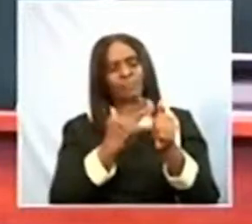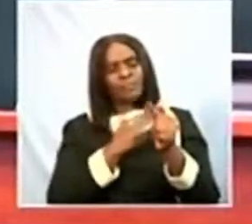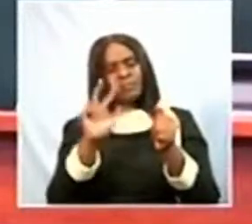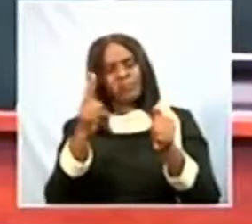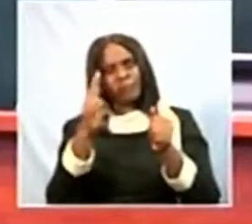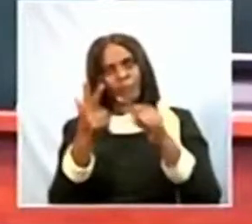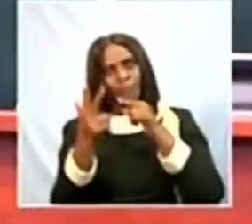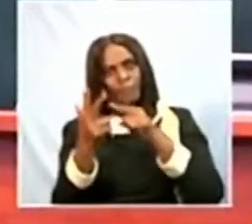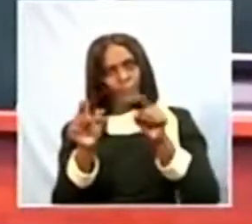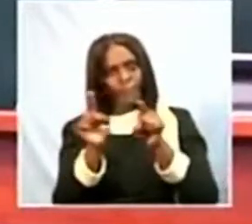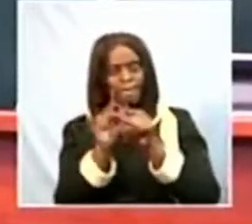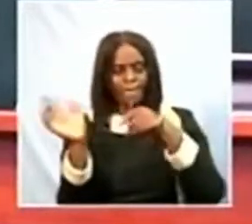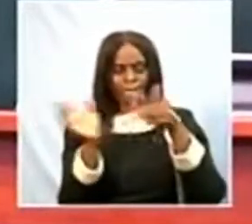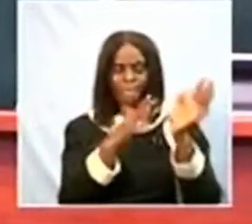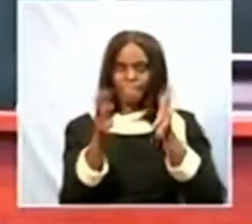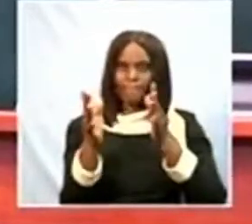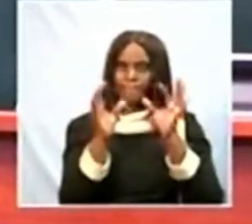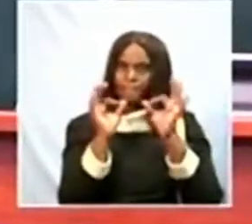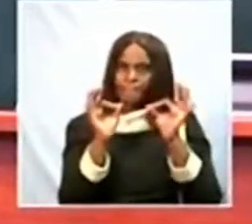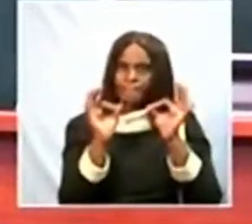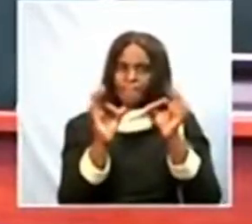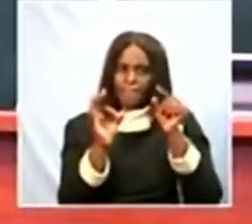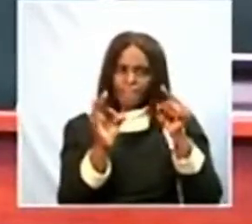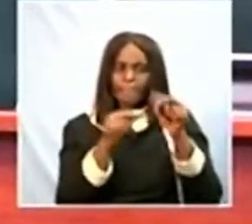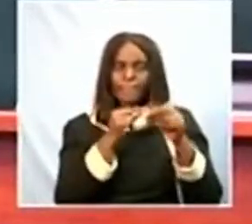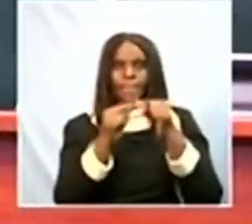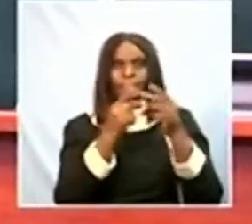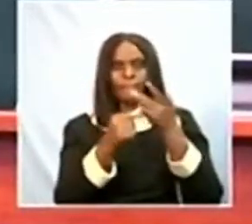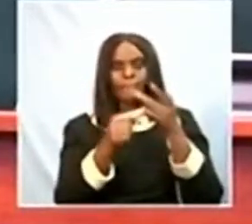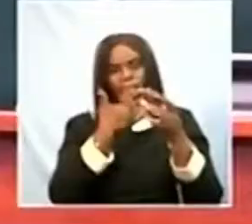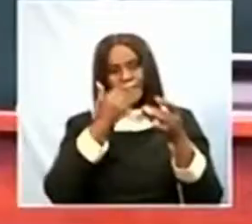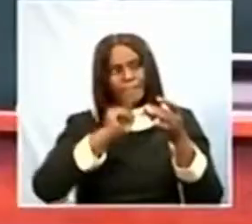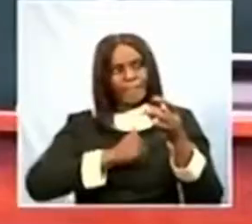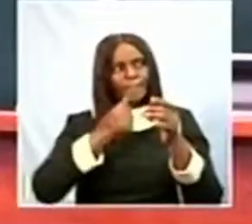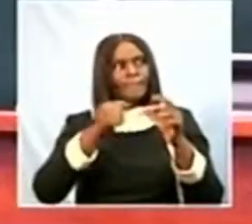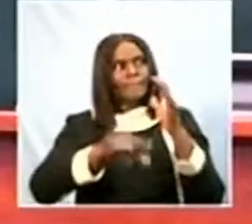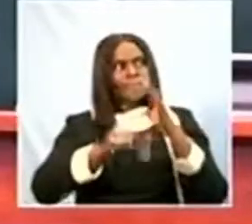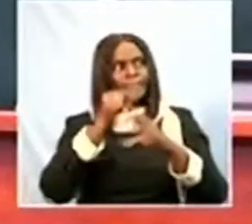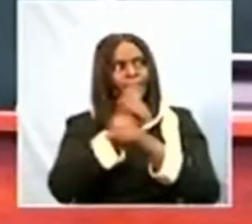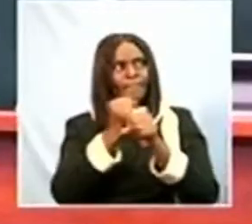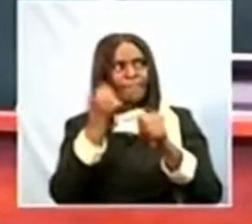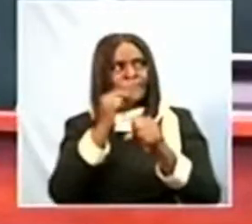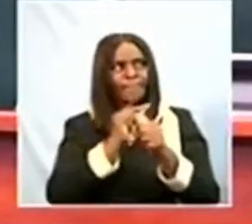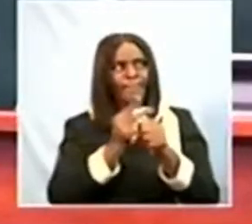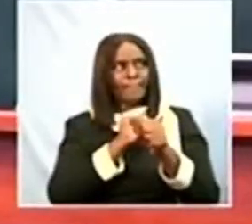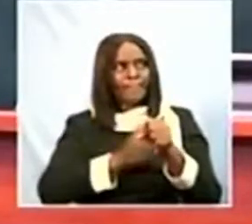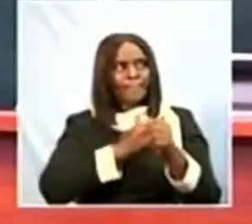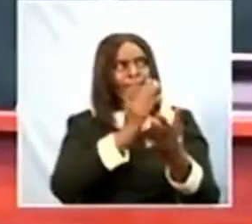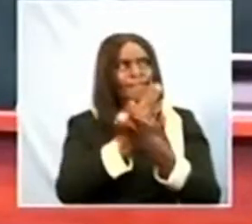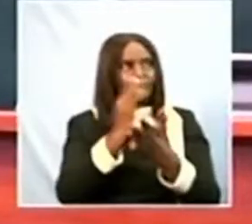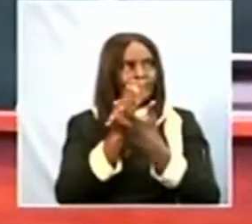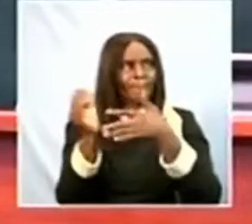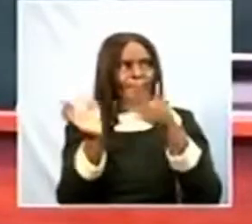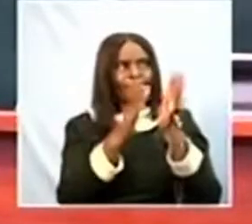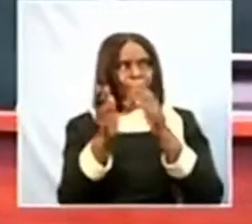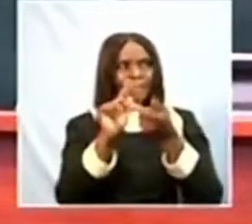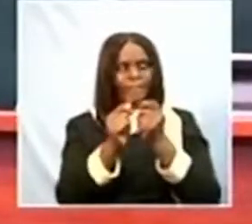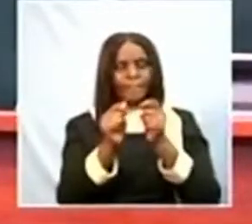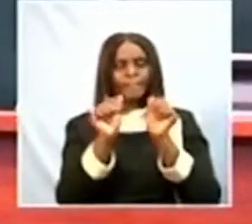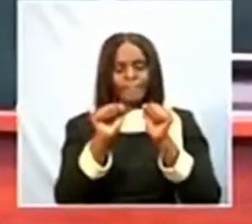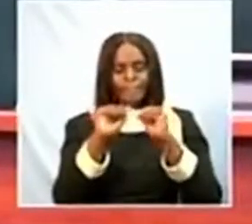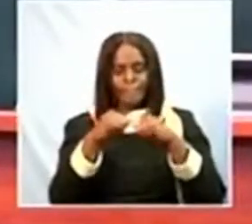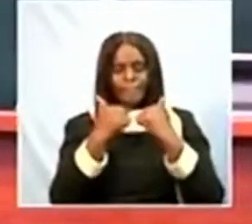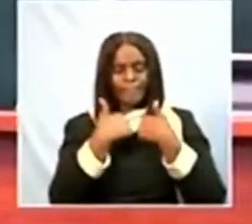point is climate smart. By this, I mean that we must find solutions for us to stop climate change, like we can